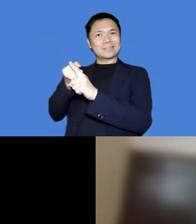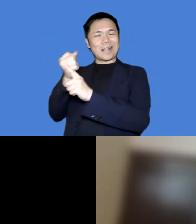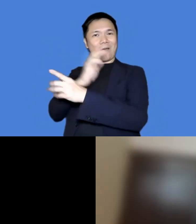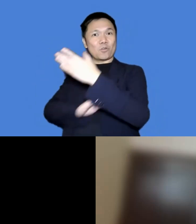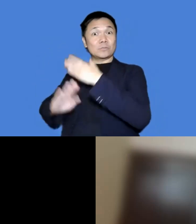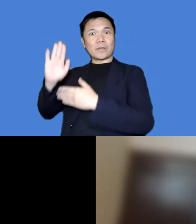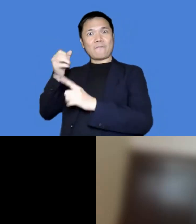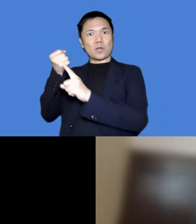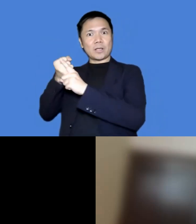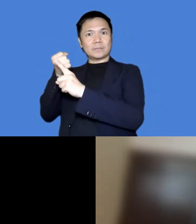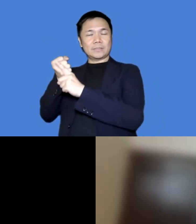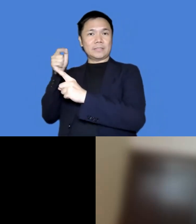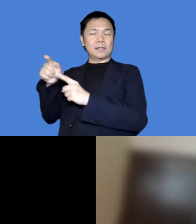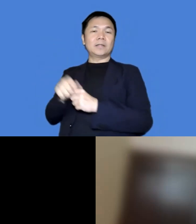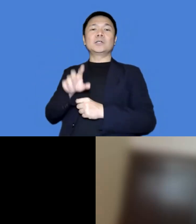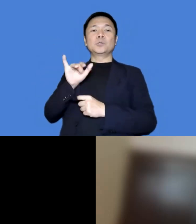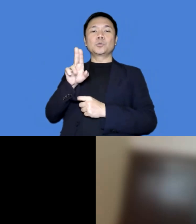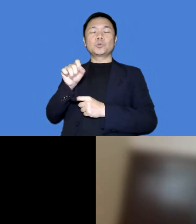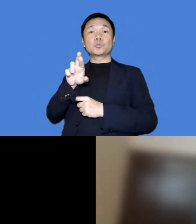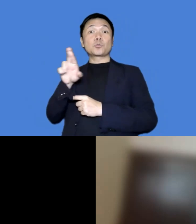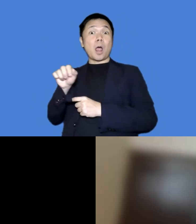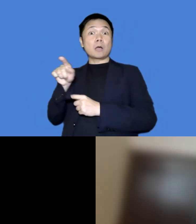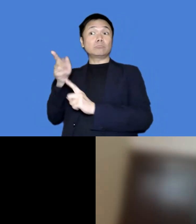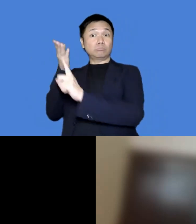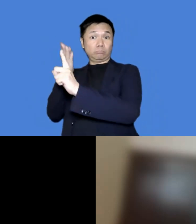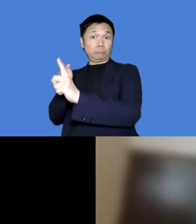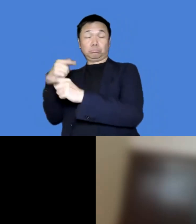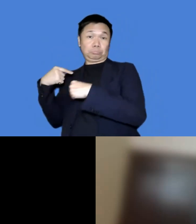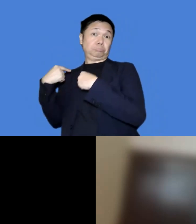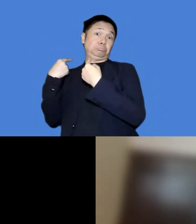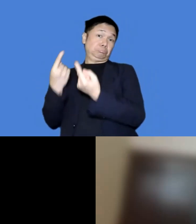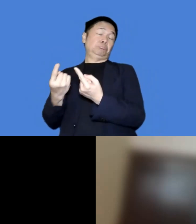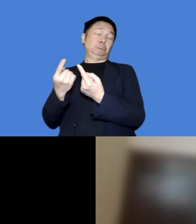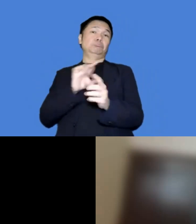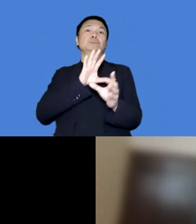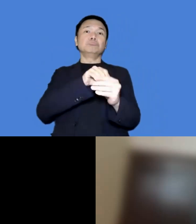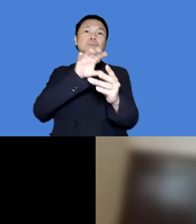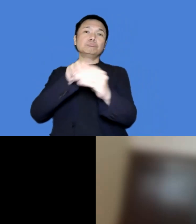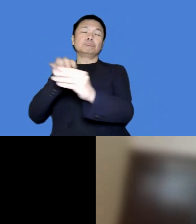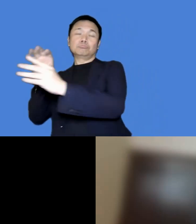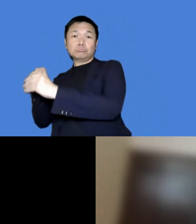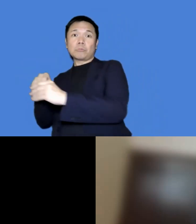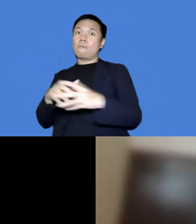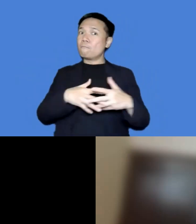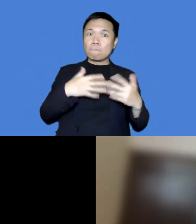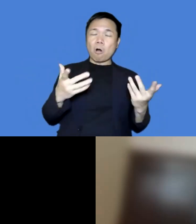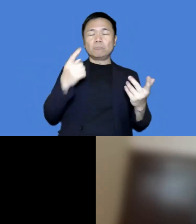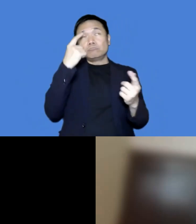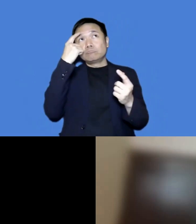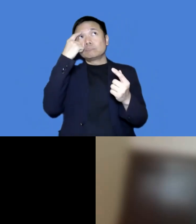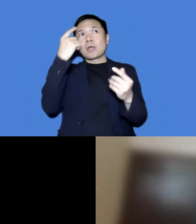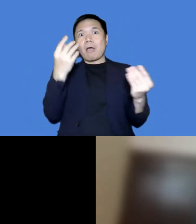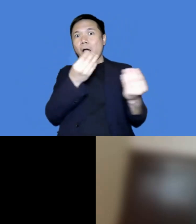inclusion advocate. Yusra has participated in various international platforms, advocating for creating